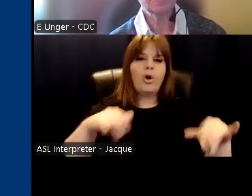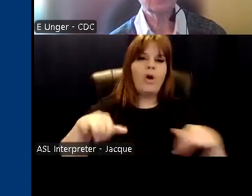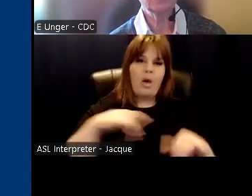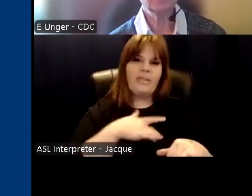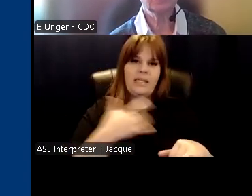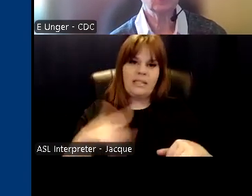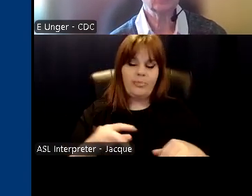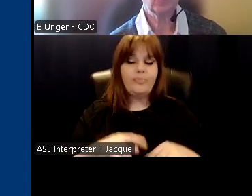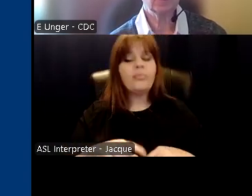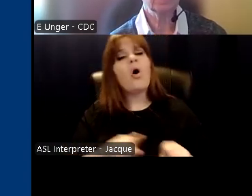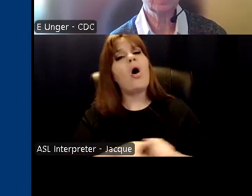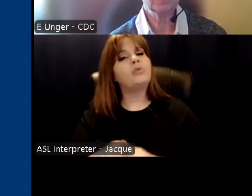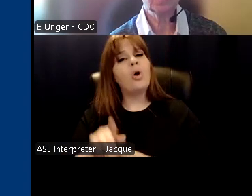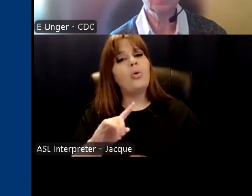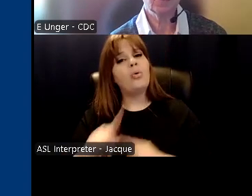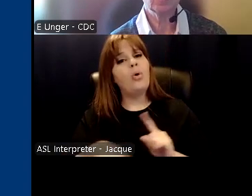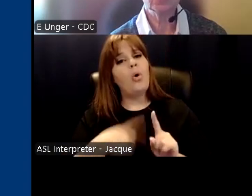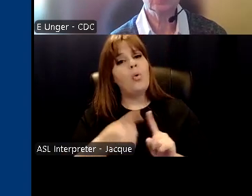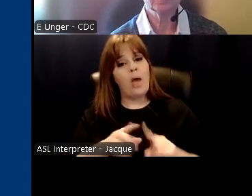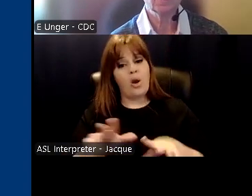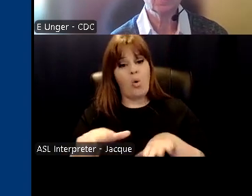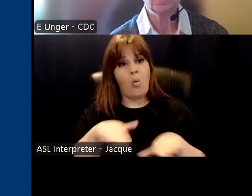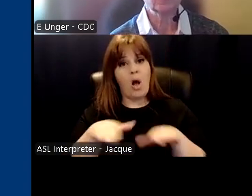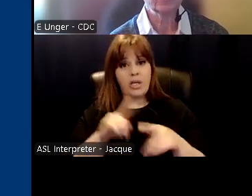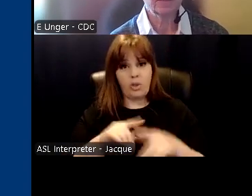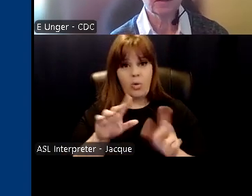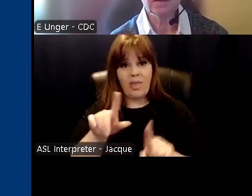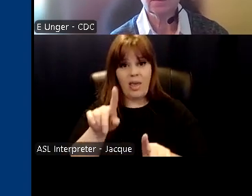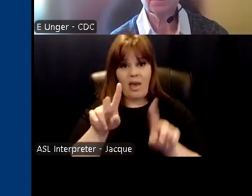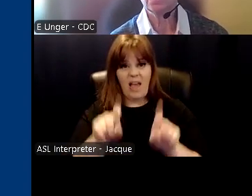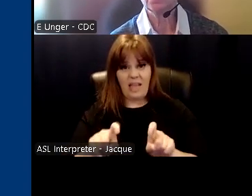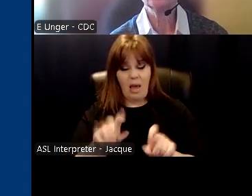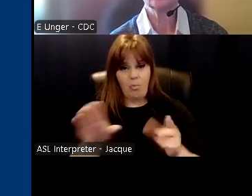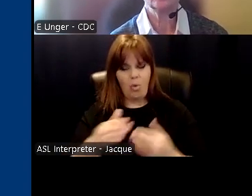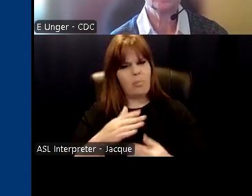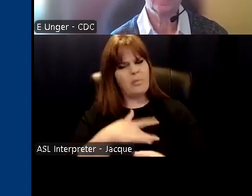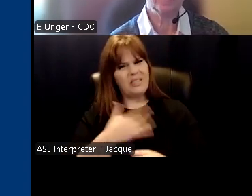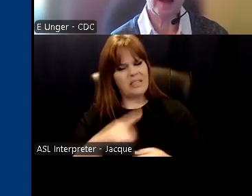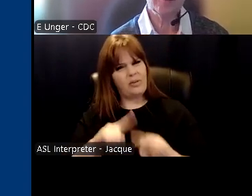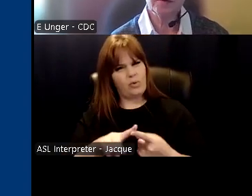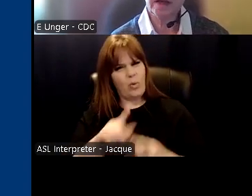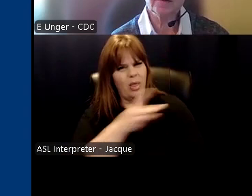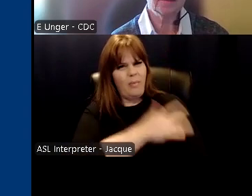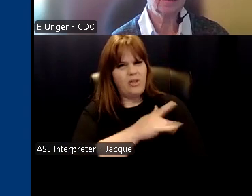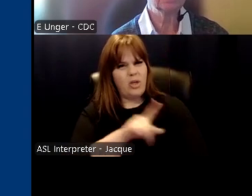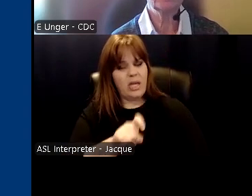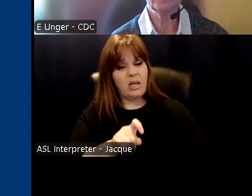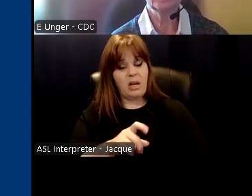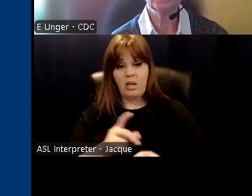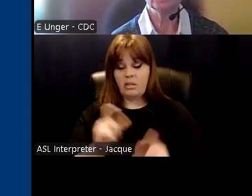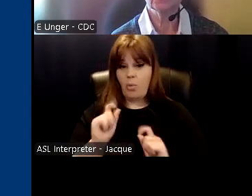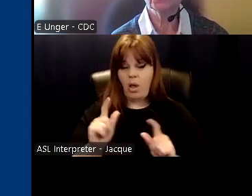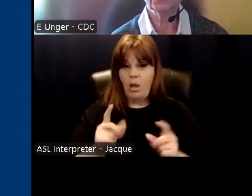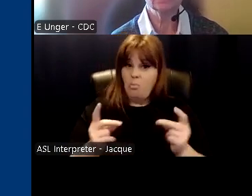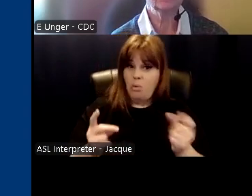to the patient needs when walking them to the exam room. Surprisingly, a rapid pace can leave